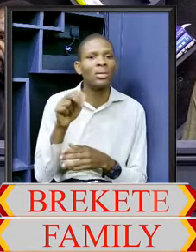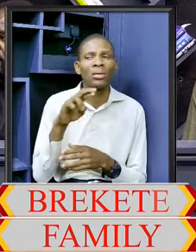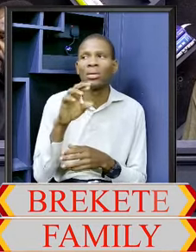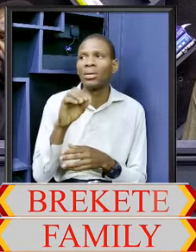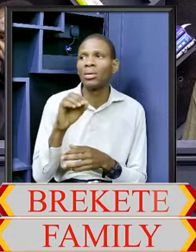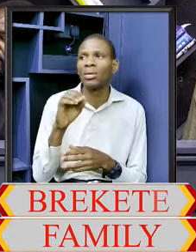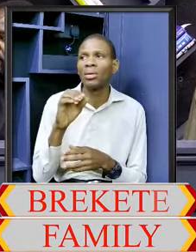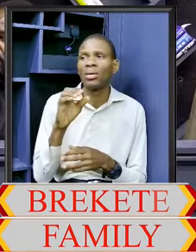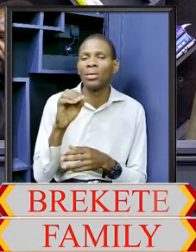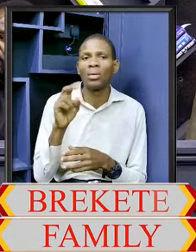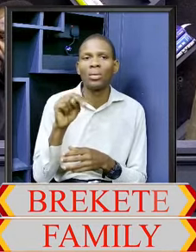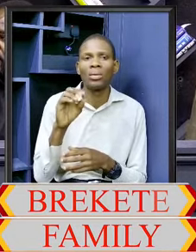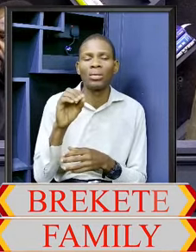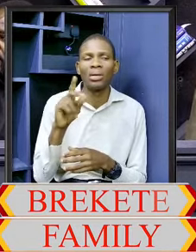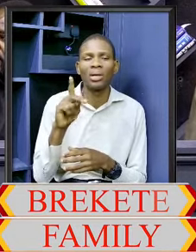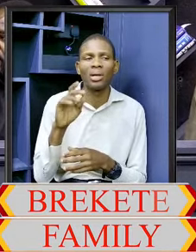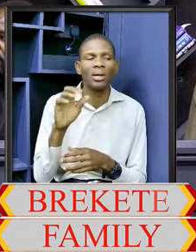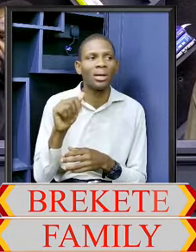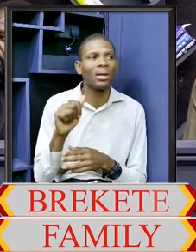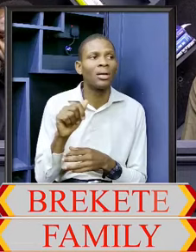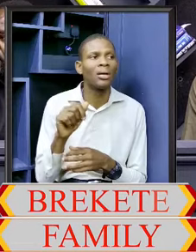Aaron Enokela Aboje.